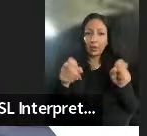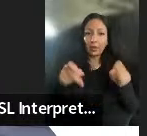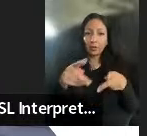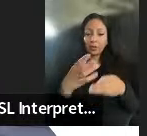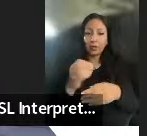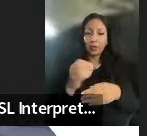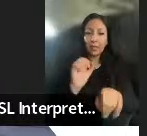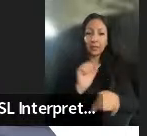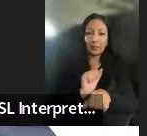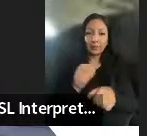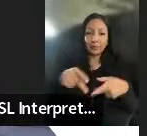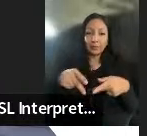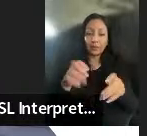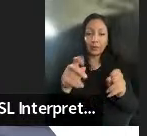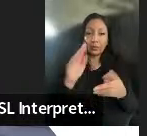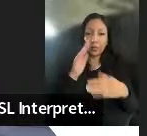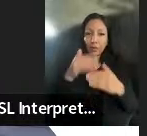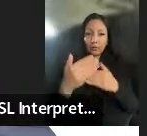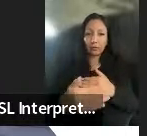thereafter.